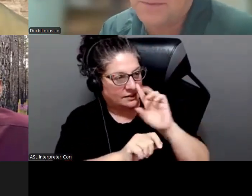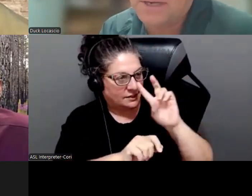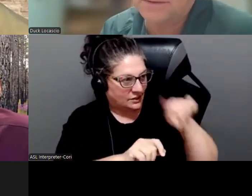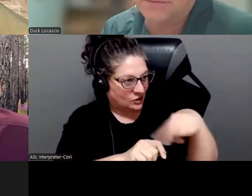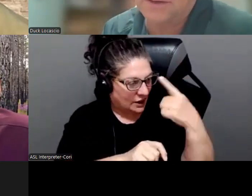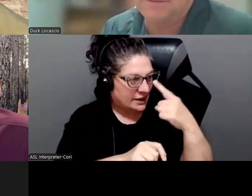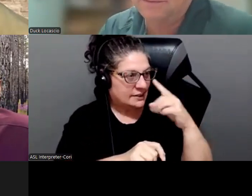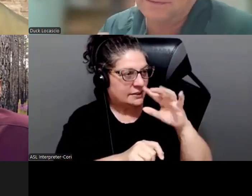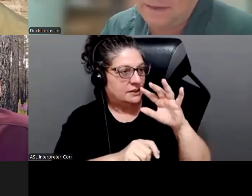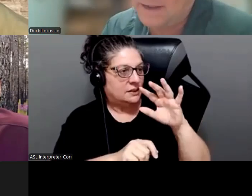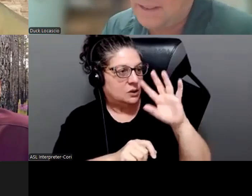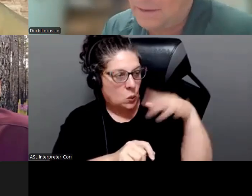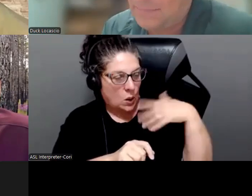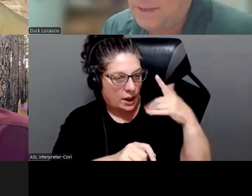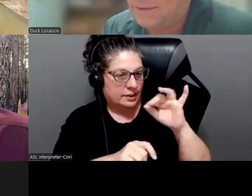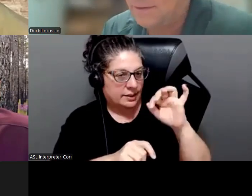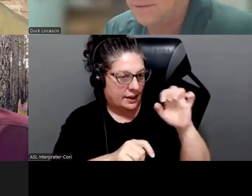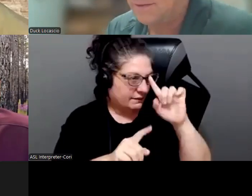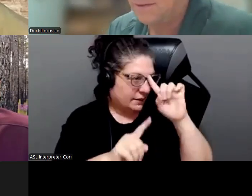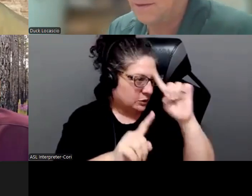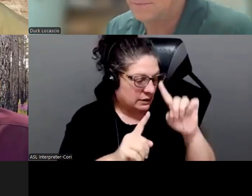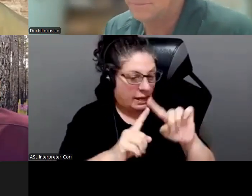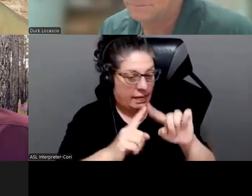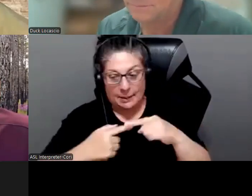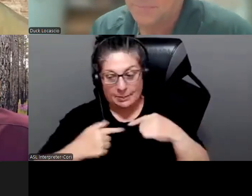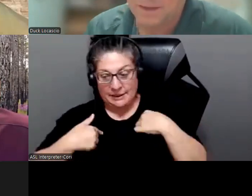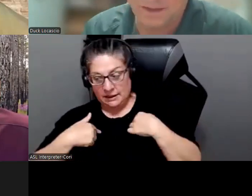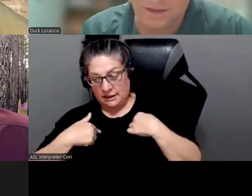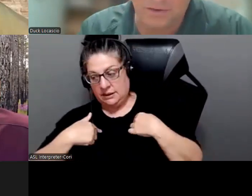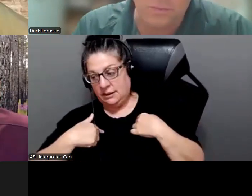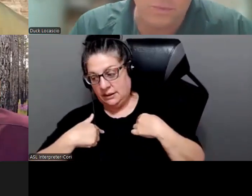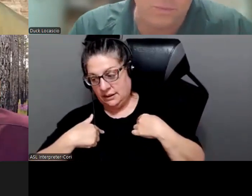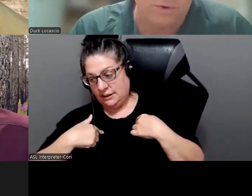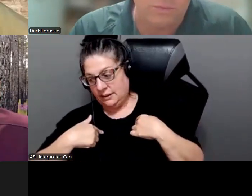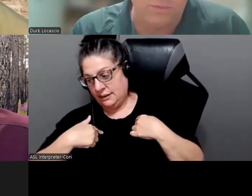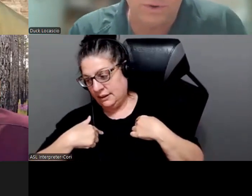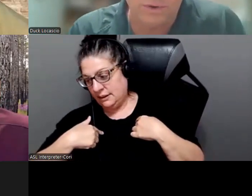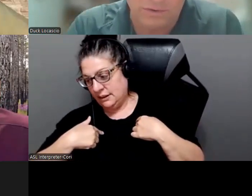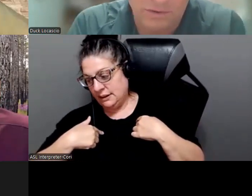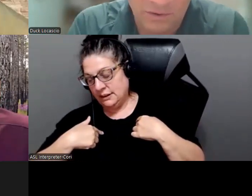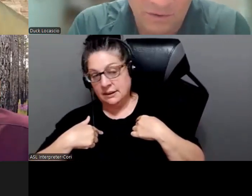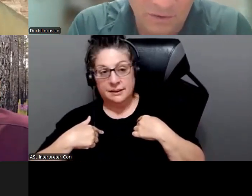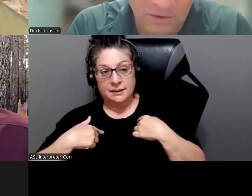wildlife objectives, and then like a guy like me, um,